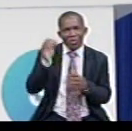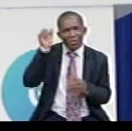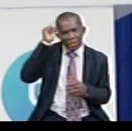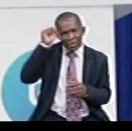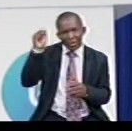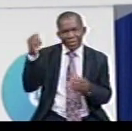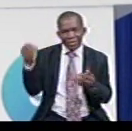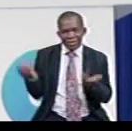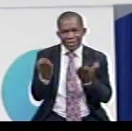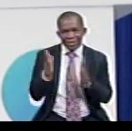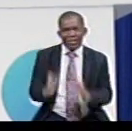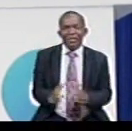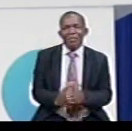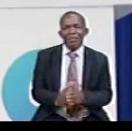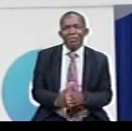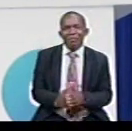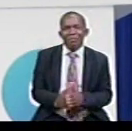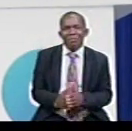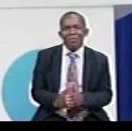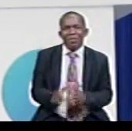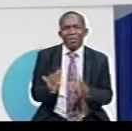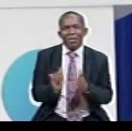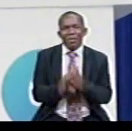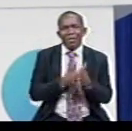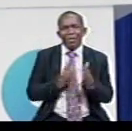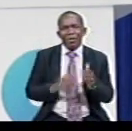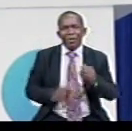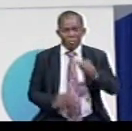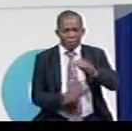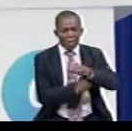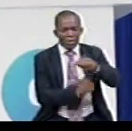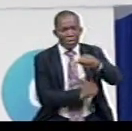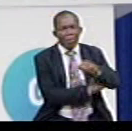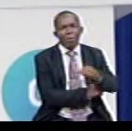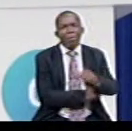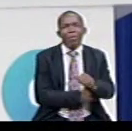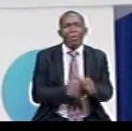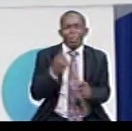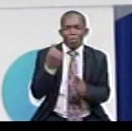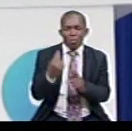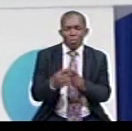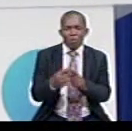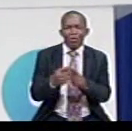The Lord will back up his word through the mouth of his servant with his power.